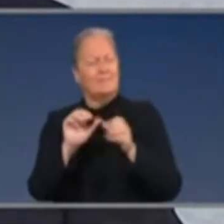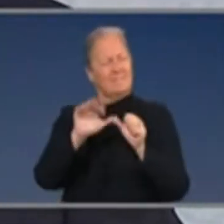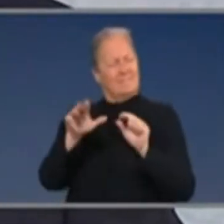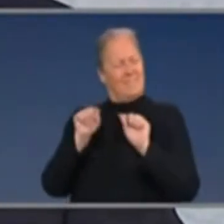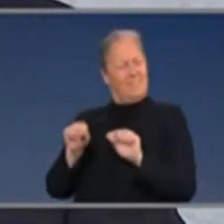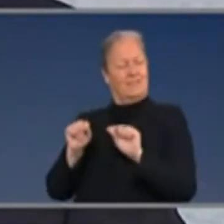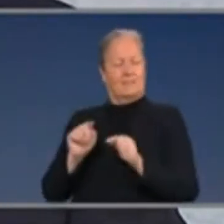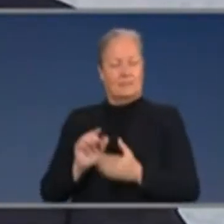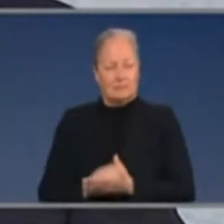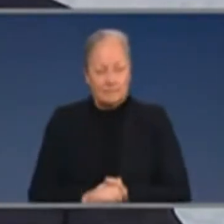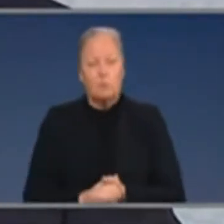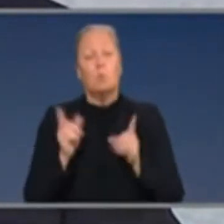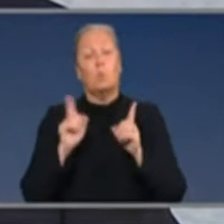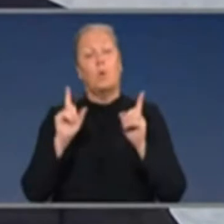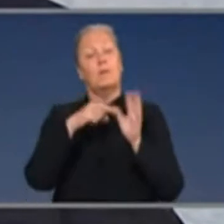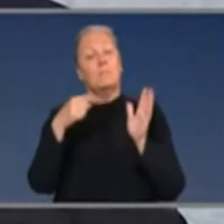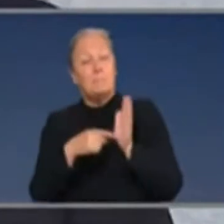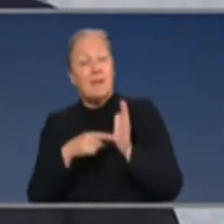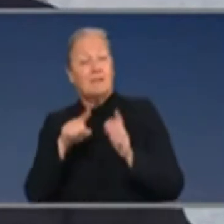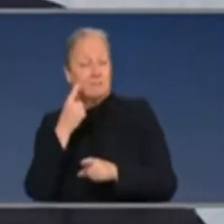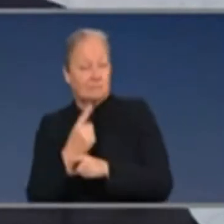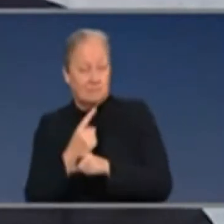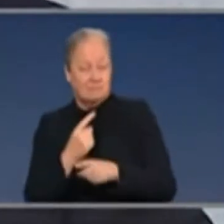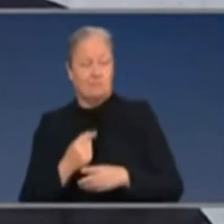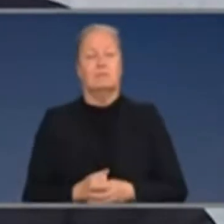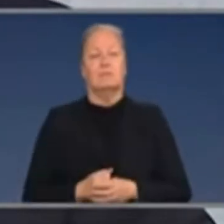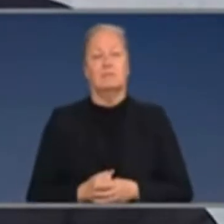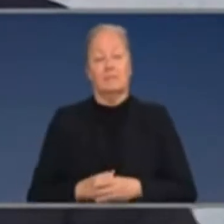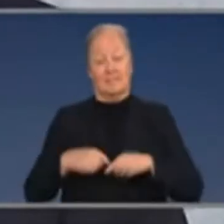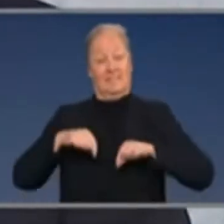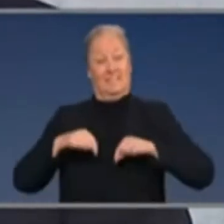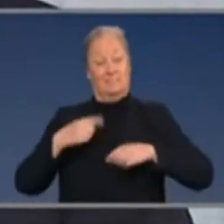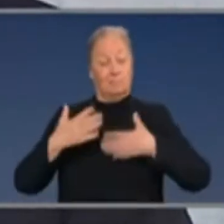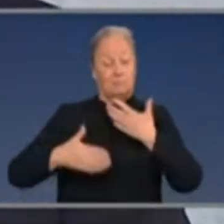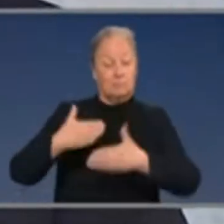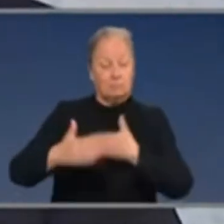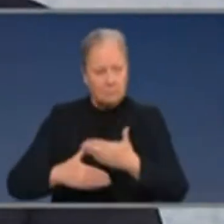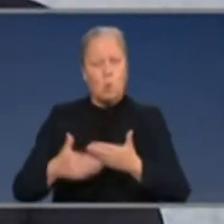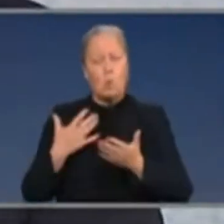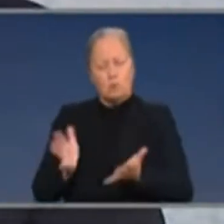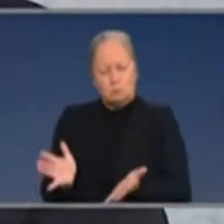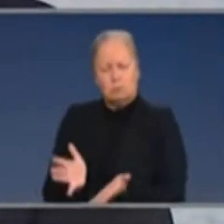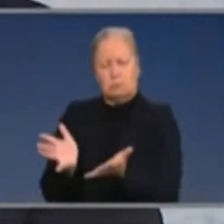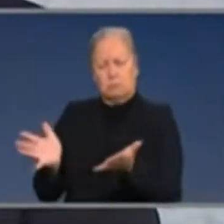Pat's point is, and I agree with it, is that this process actually seeks to empower